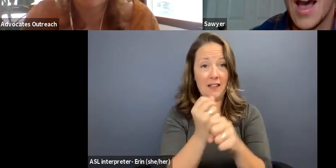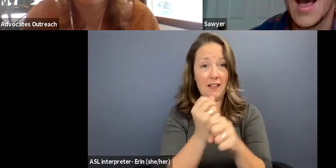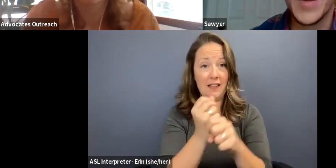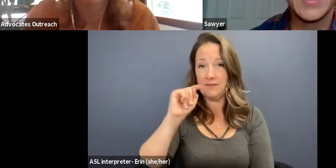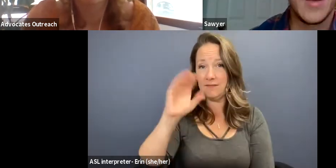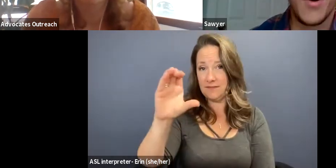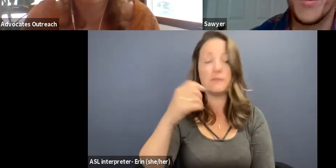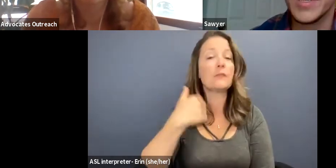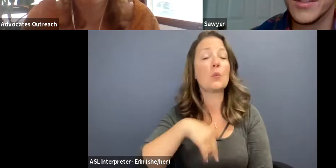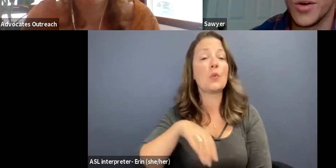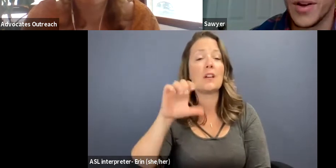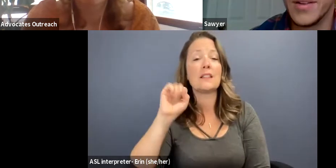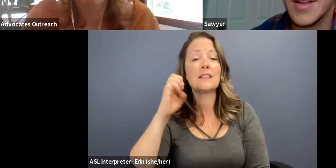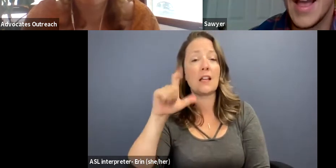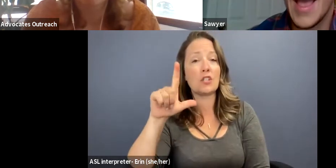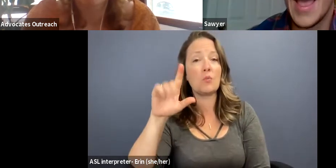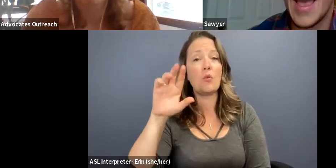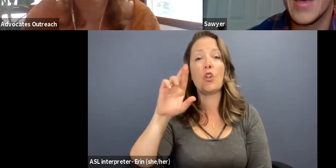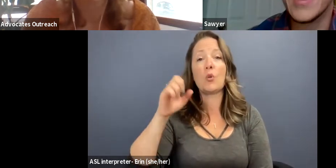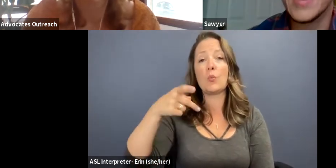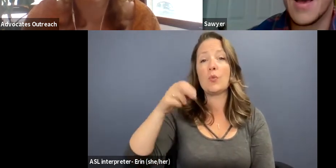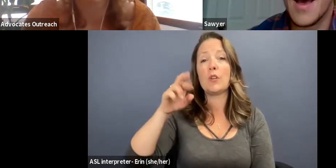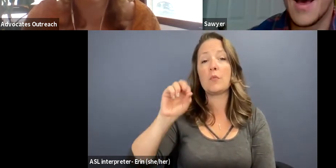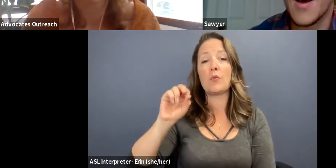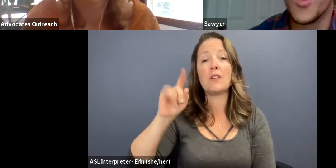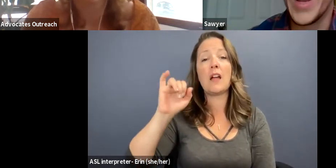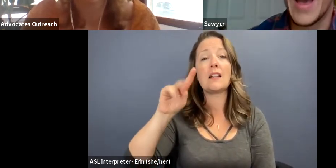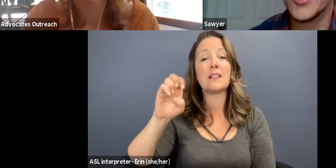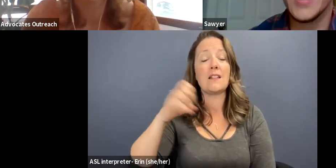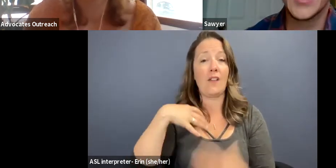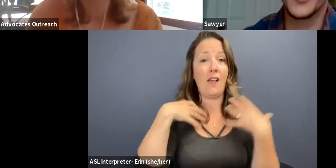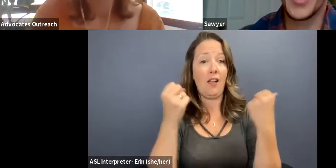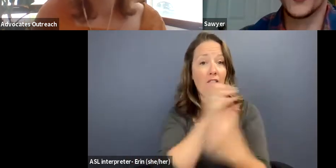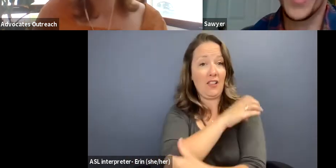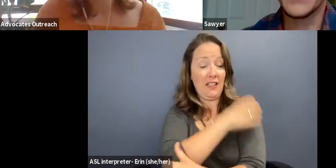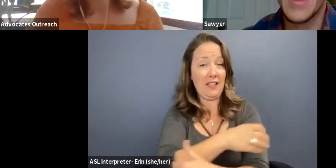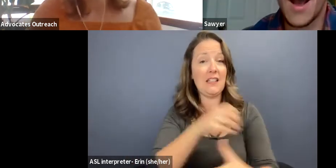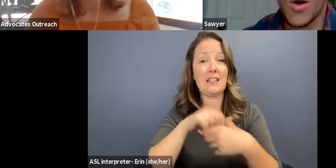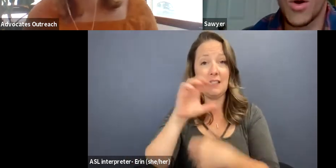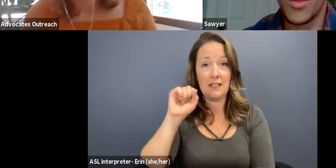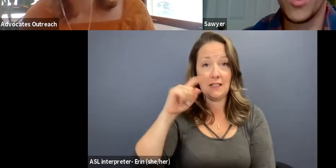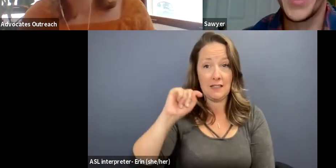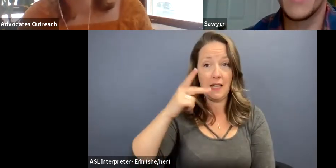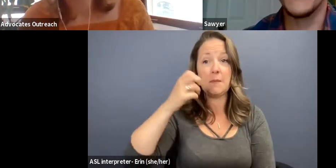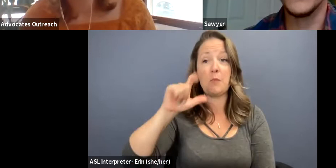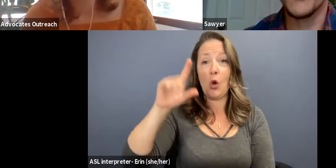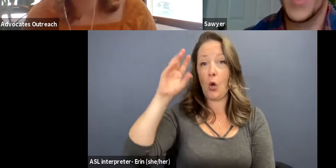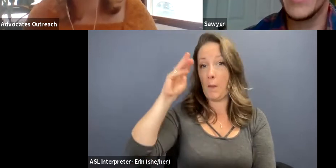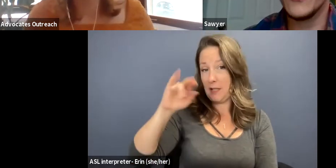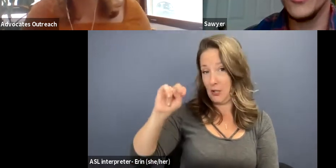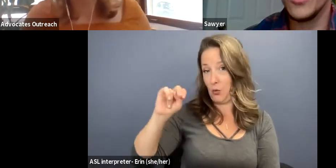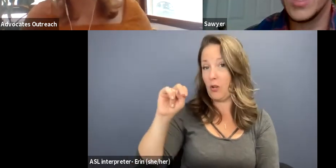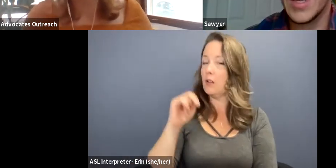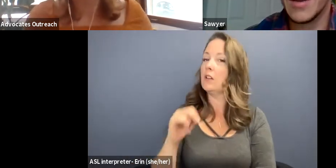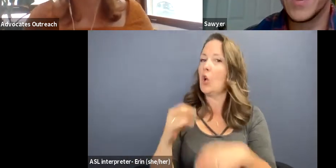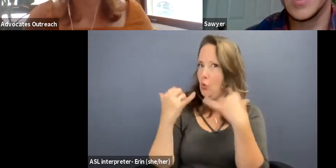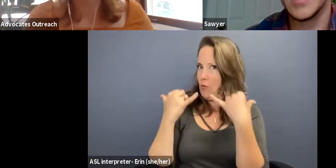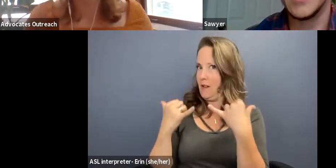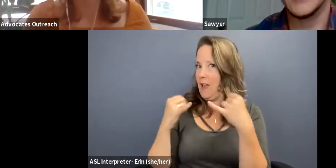feel like there's something that you've learned, something that you can like take from